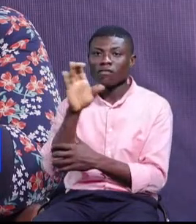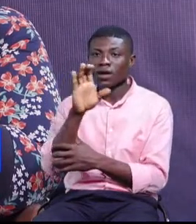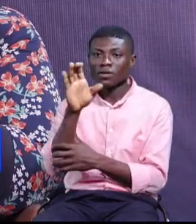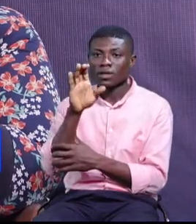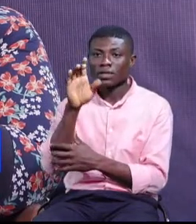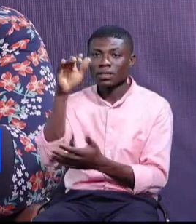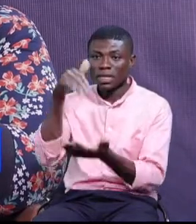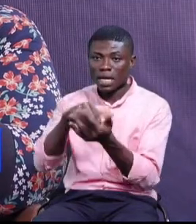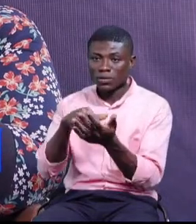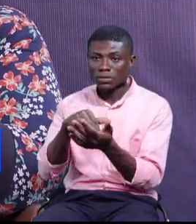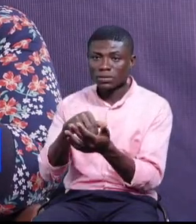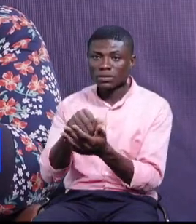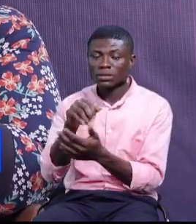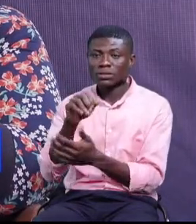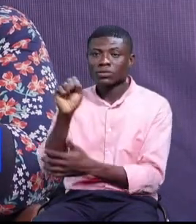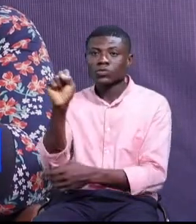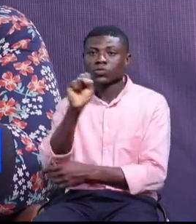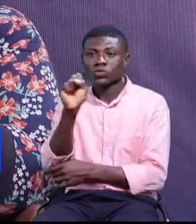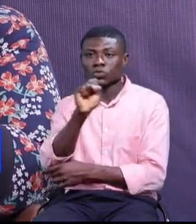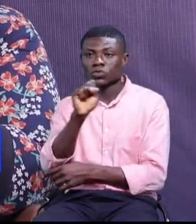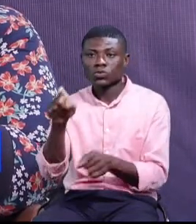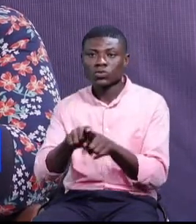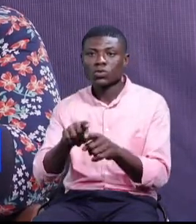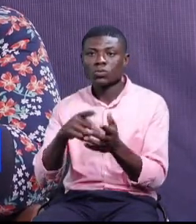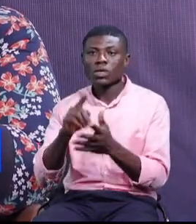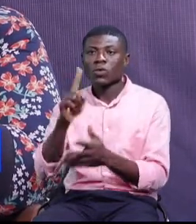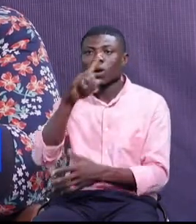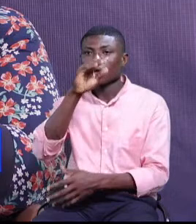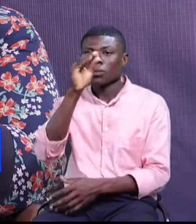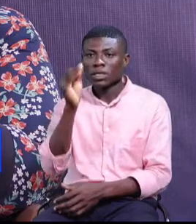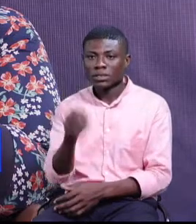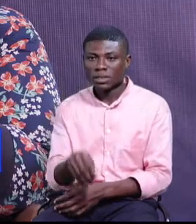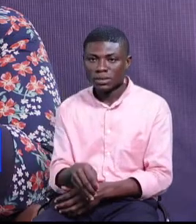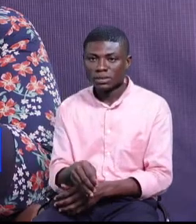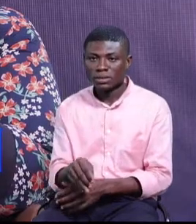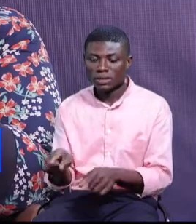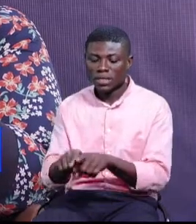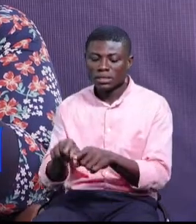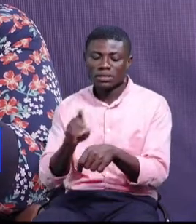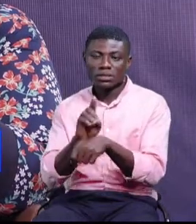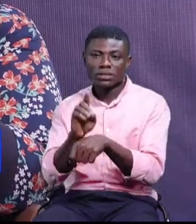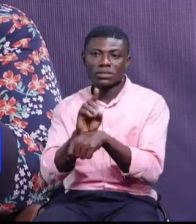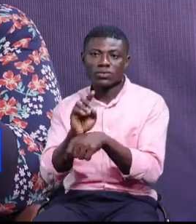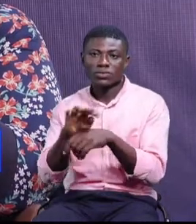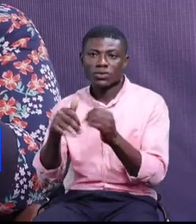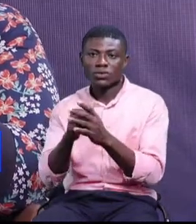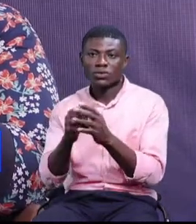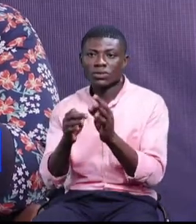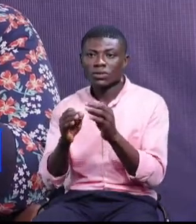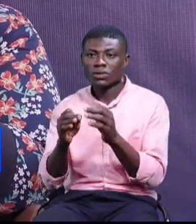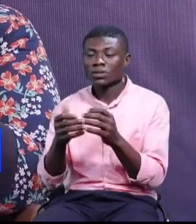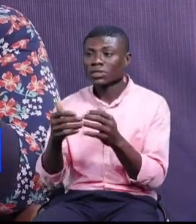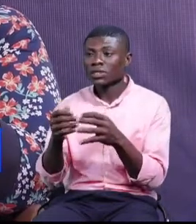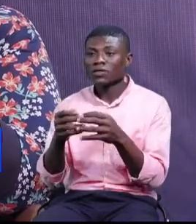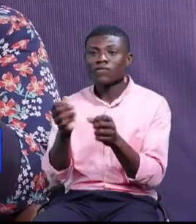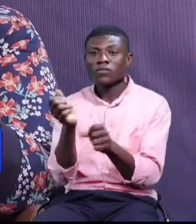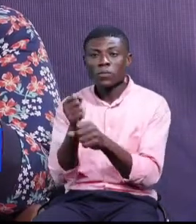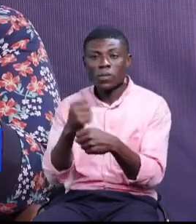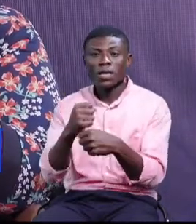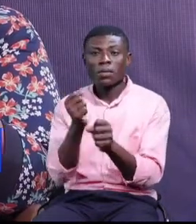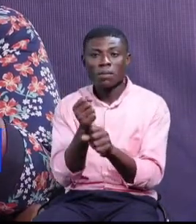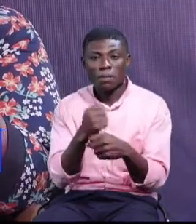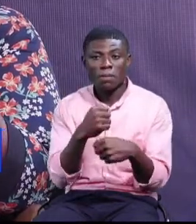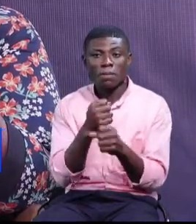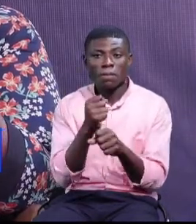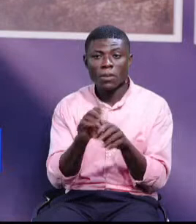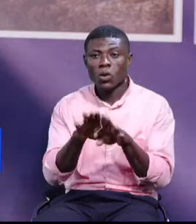500,000 USD, and you also pay 1% as stamp duty to the RGD. If you are manufacturing, it's